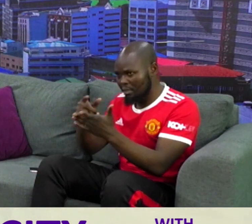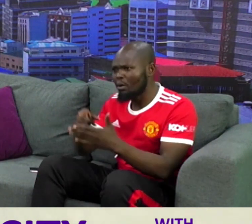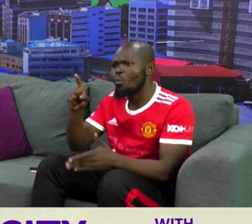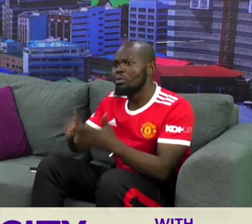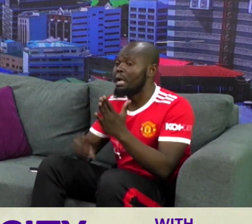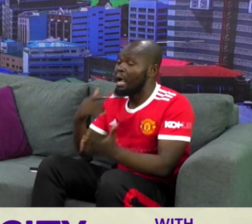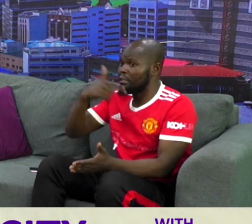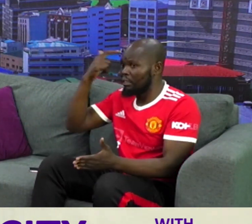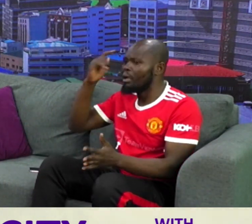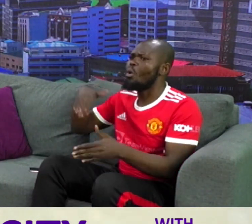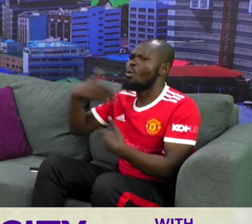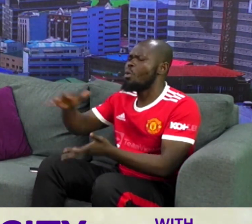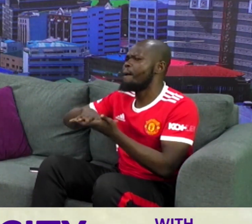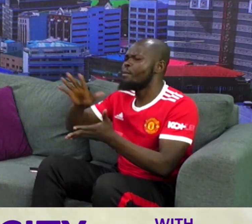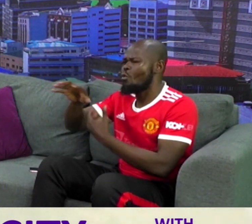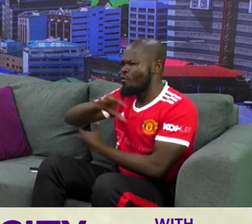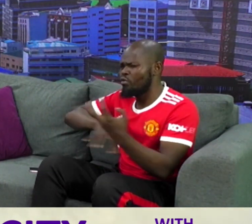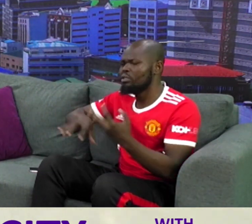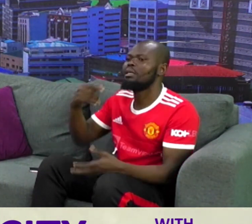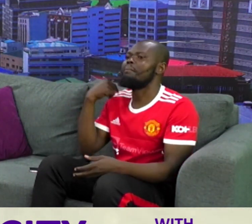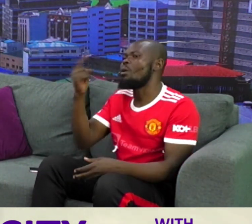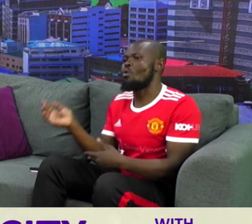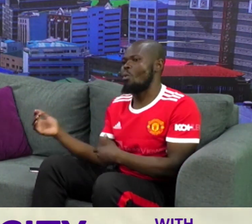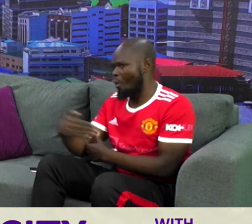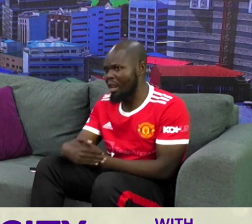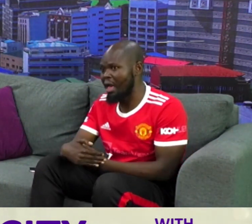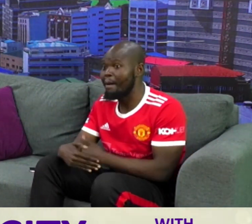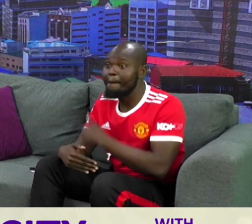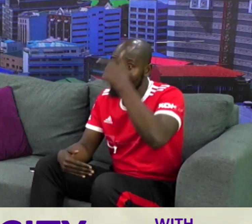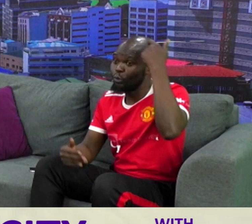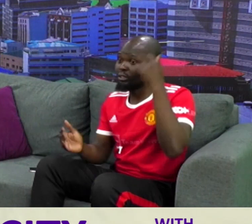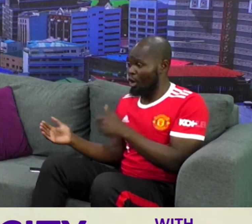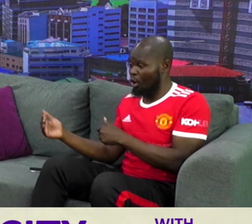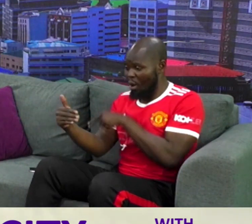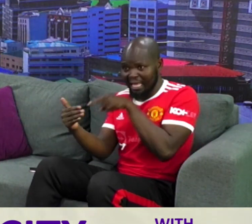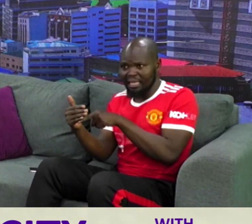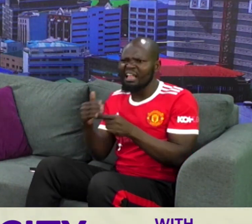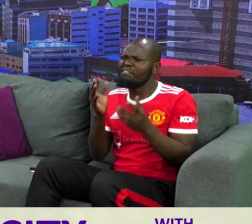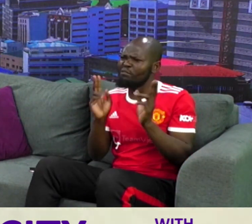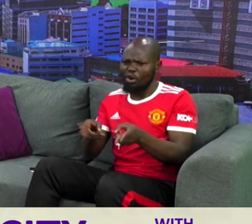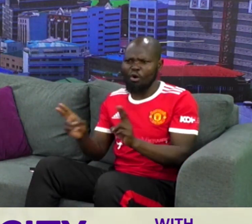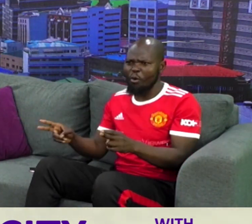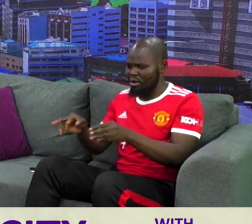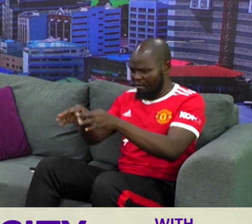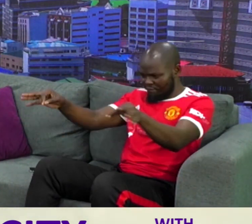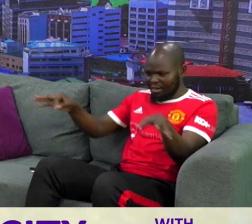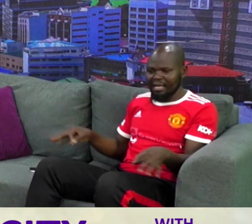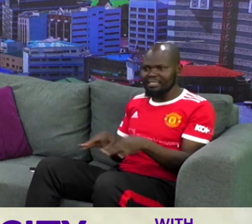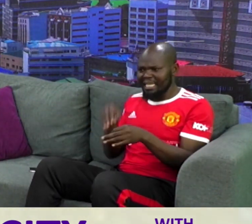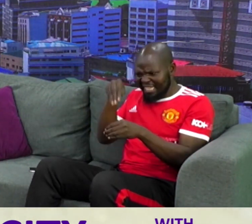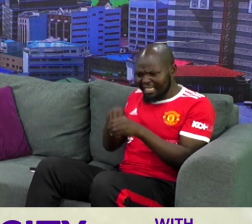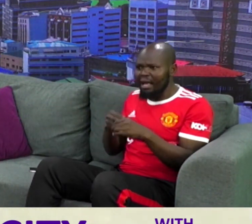whoever the striker from Gor Mahia, I don't think Gor Mahia will have a chance. So because for a